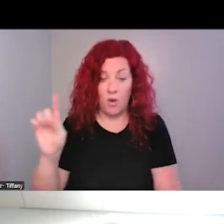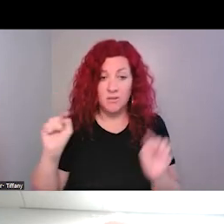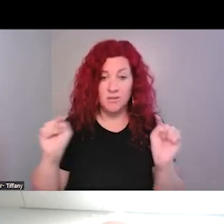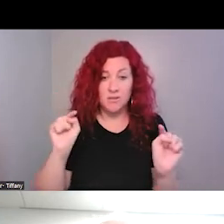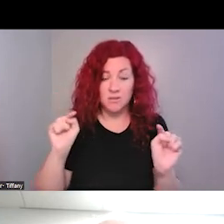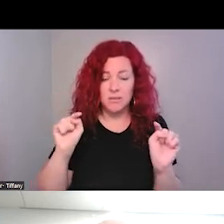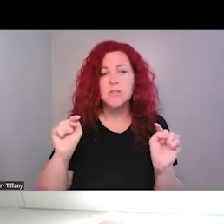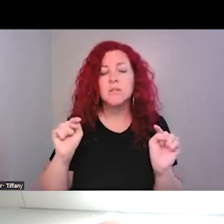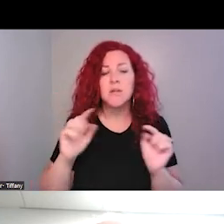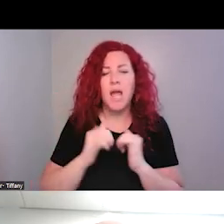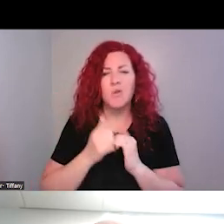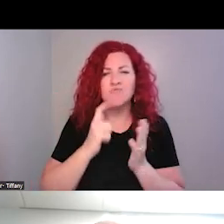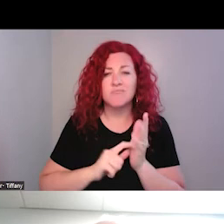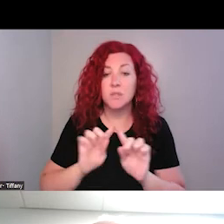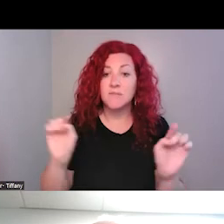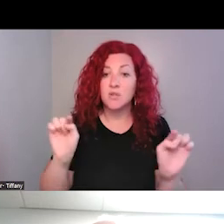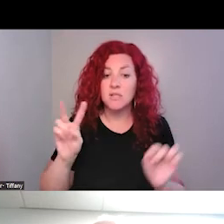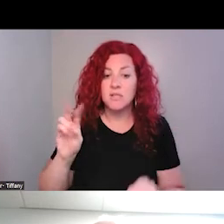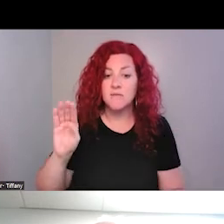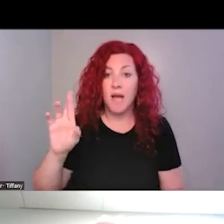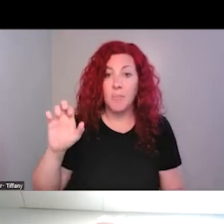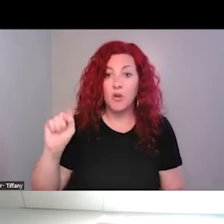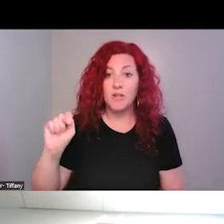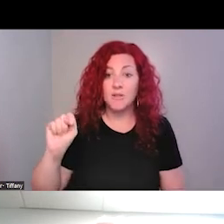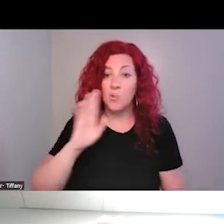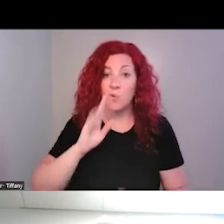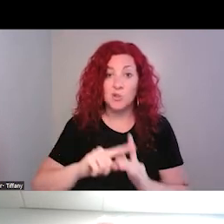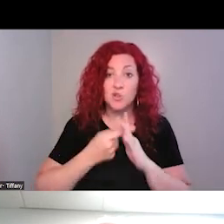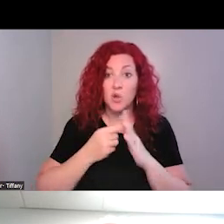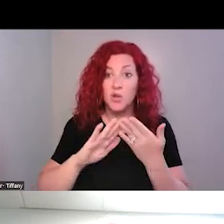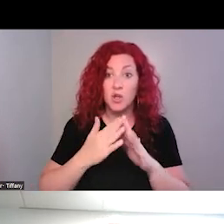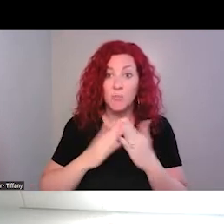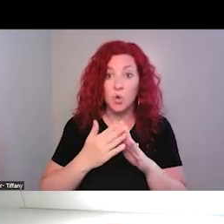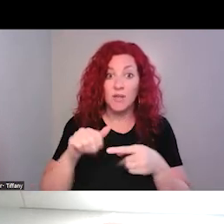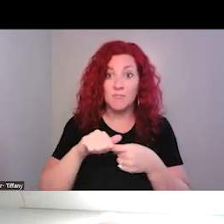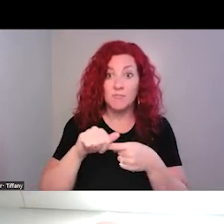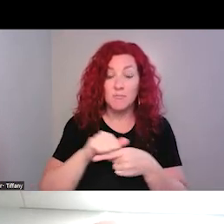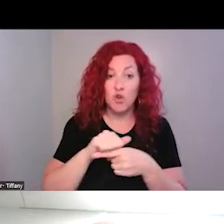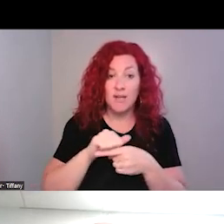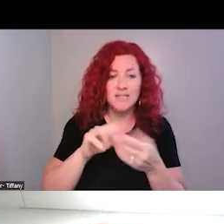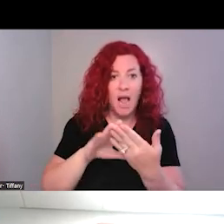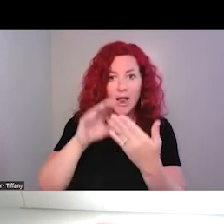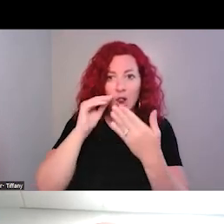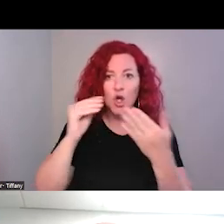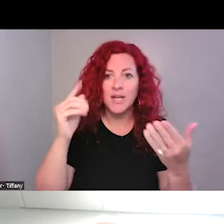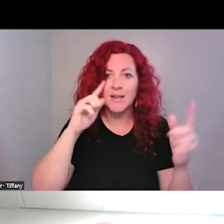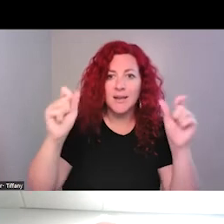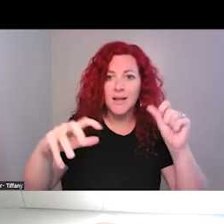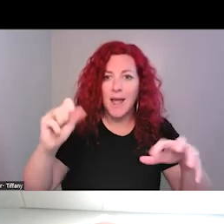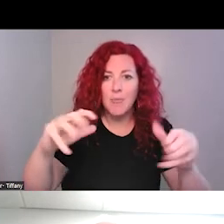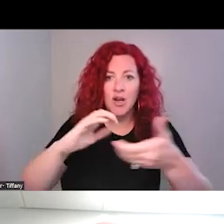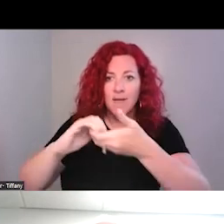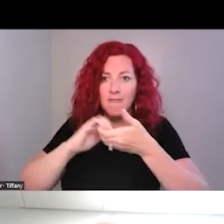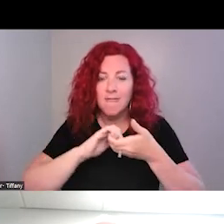And Vibrant will be starting a community practice and learning collaborative in